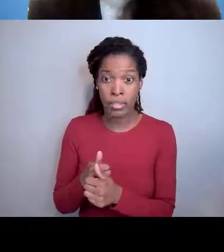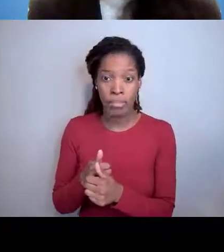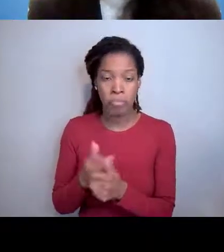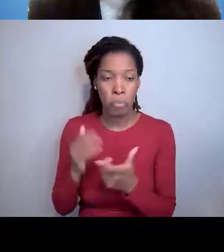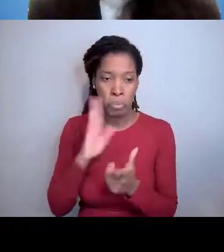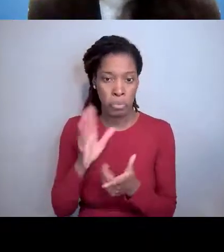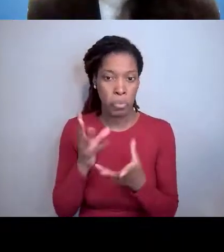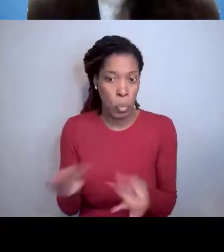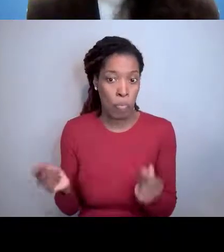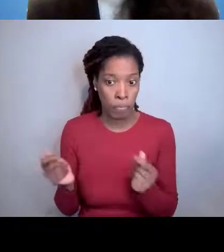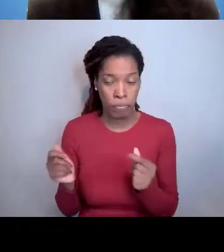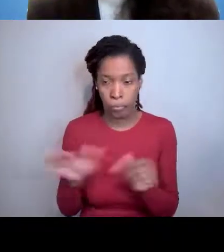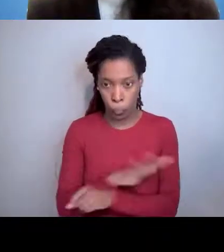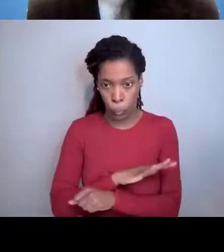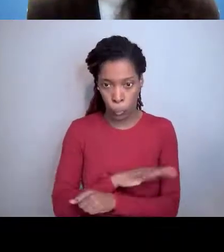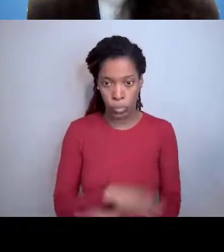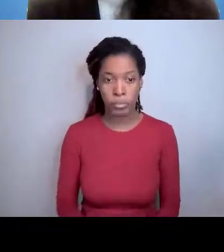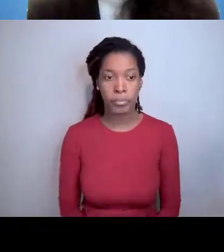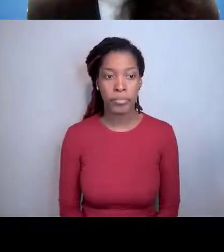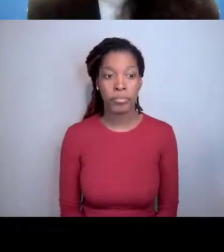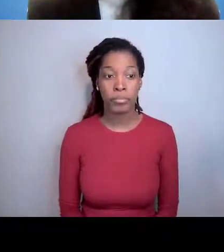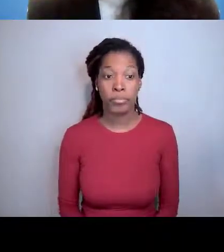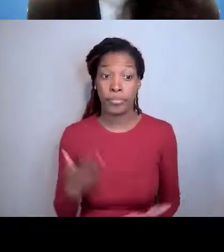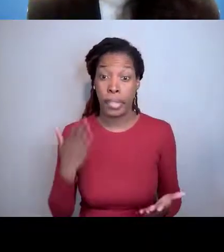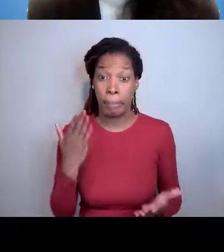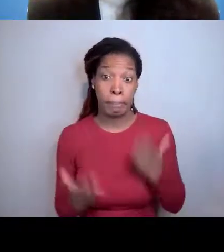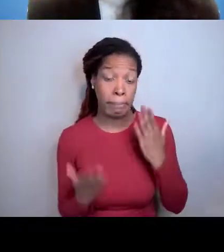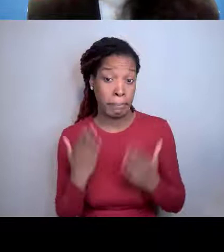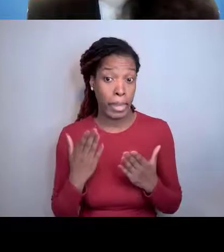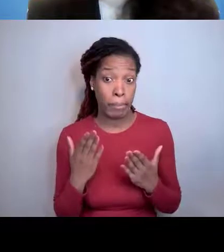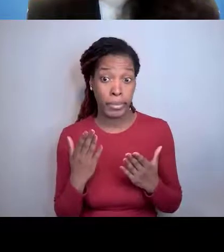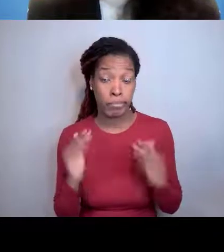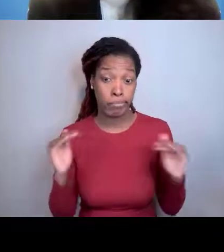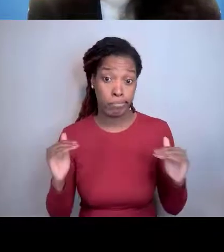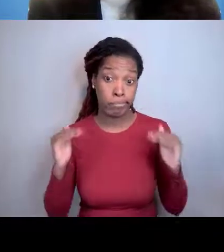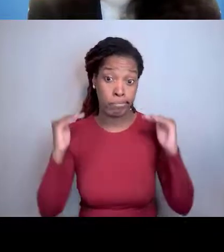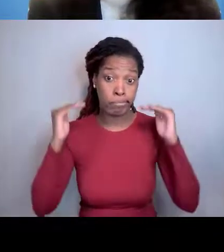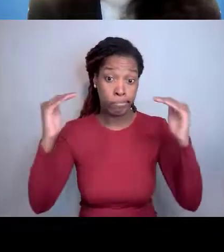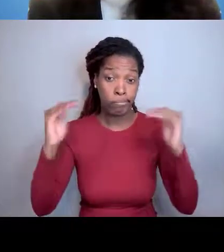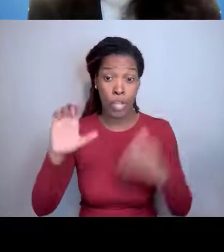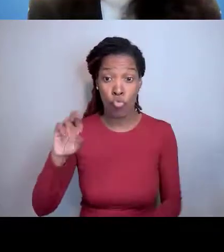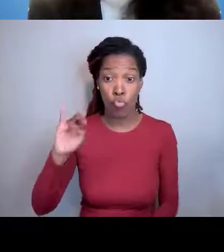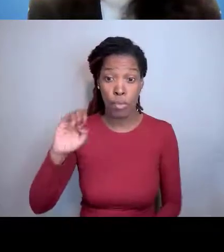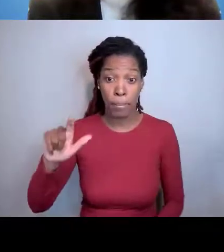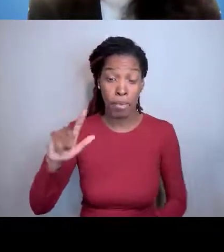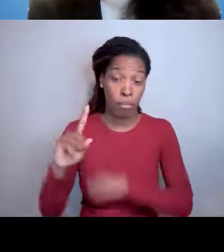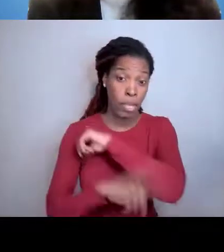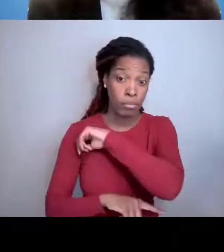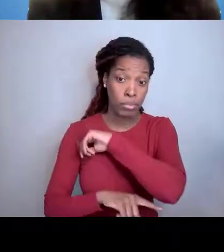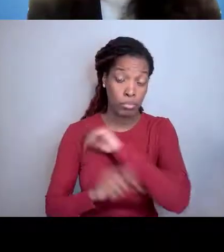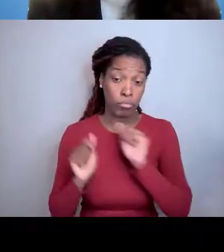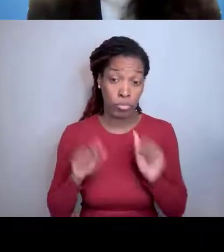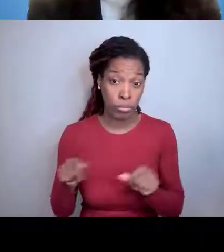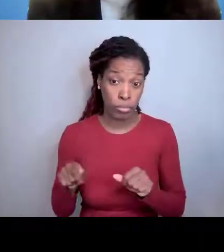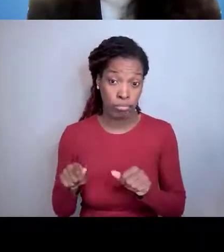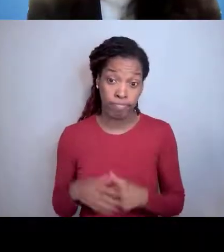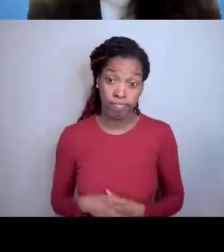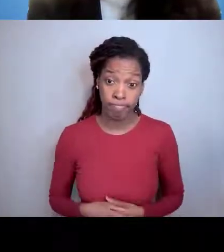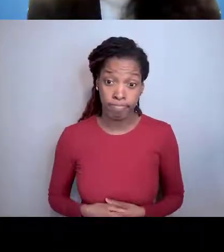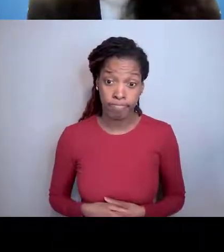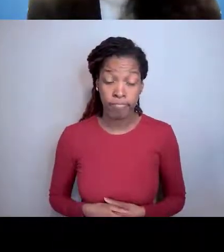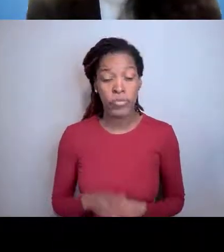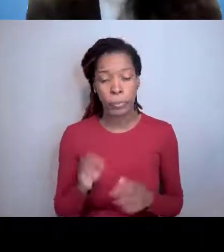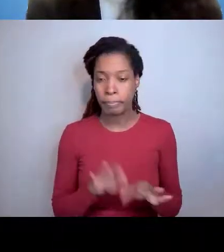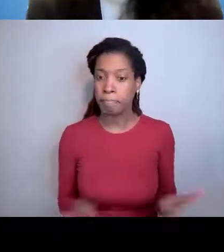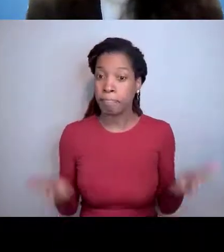resolved completely, and it may even escalate to sanction as much as criminal prosecution. So it's important to know